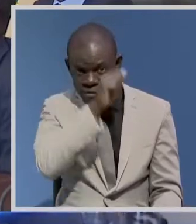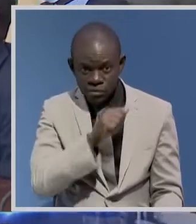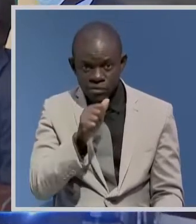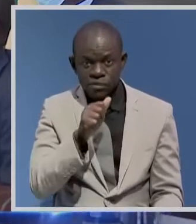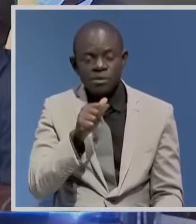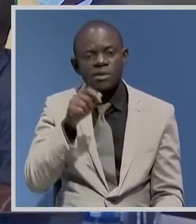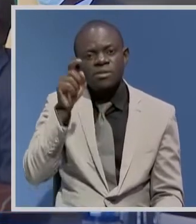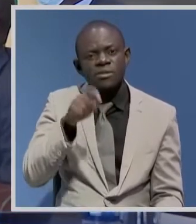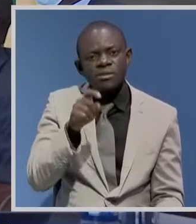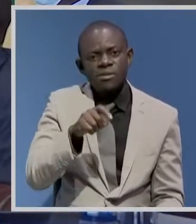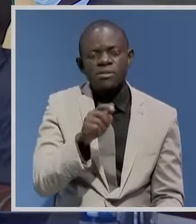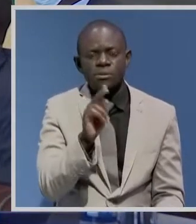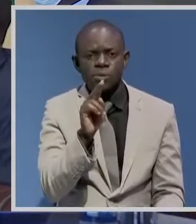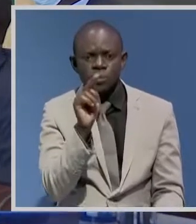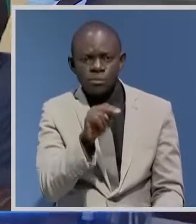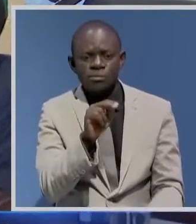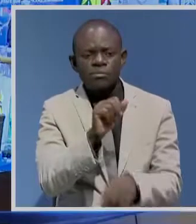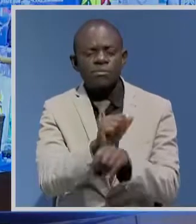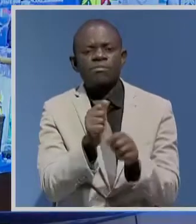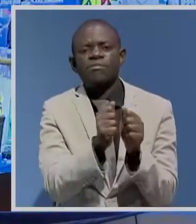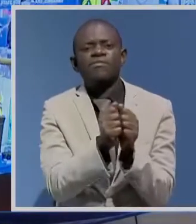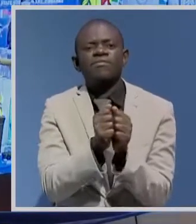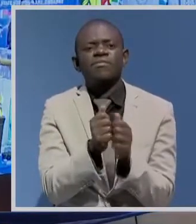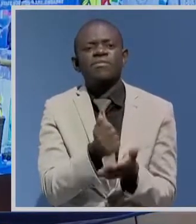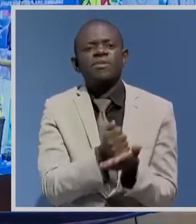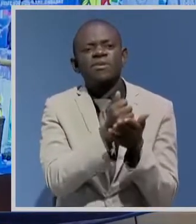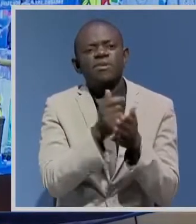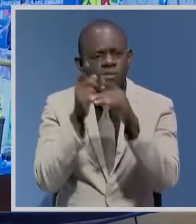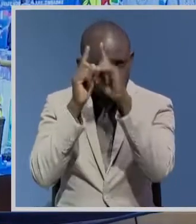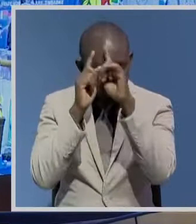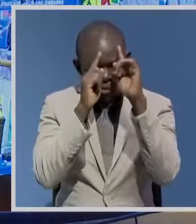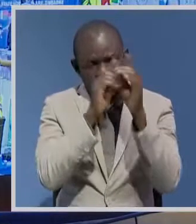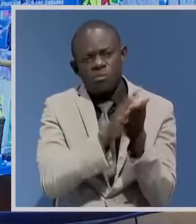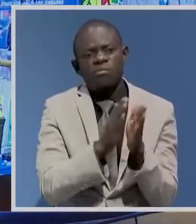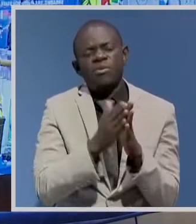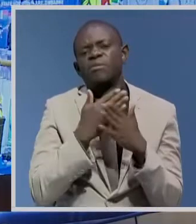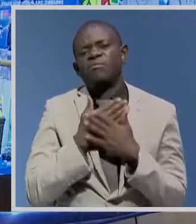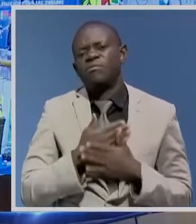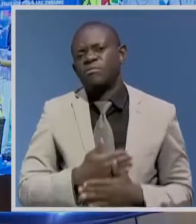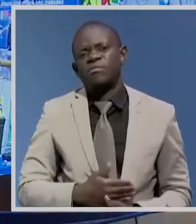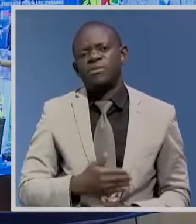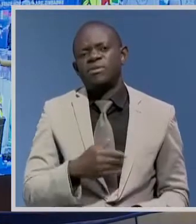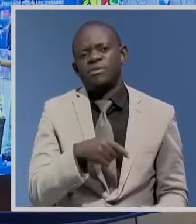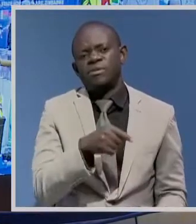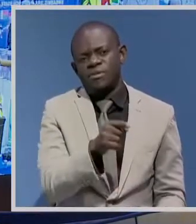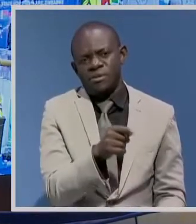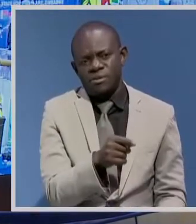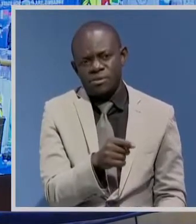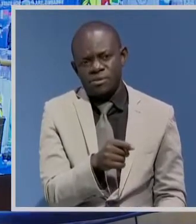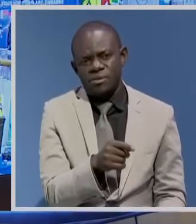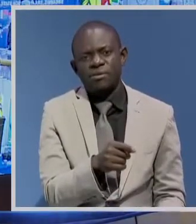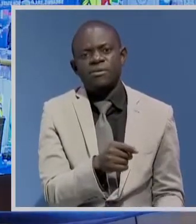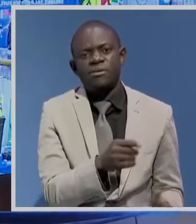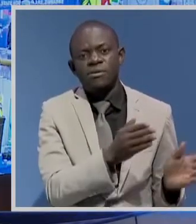United Nations to find lasting peace in the DRC. Dr. Mnangagwa also congratulated Malawian